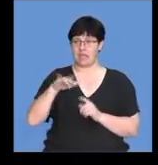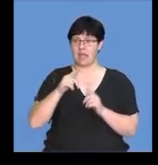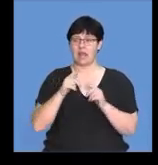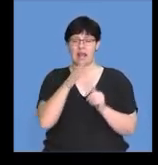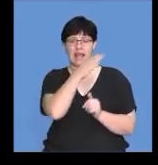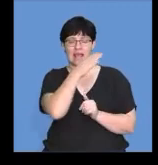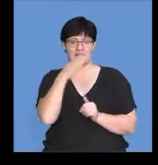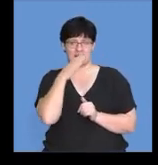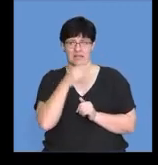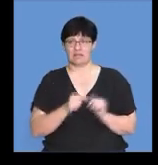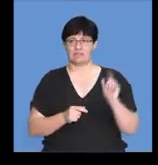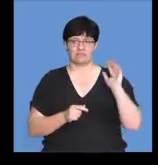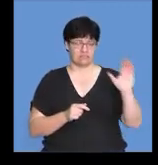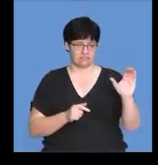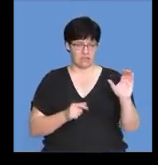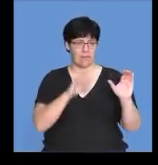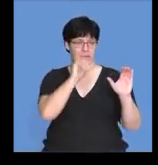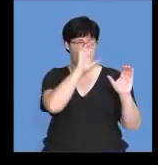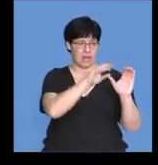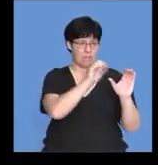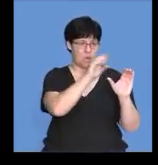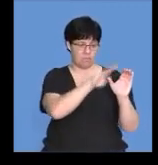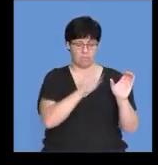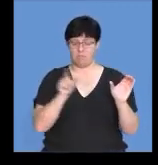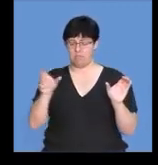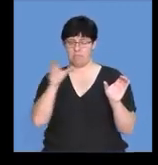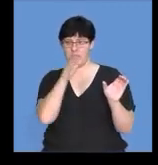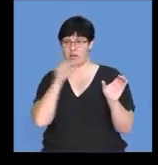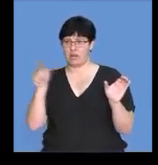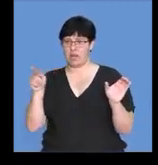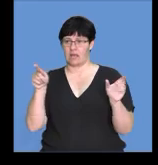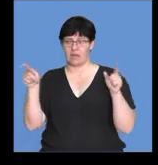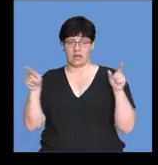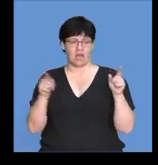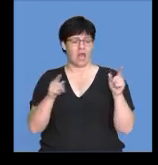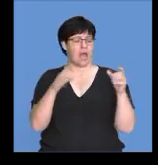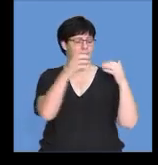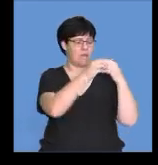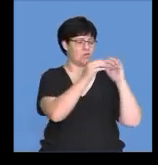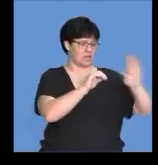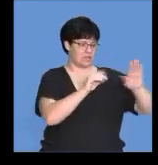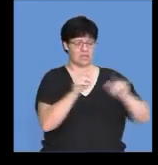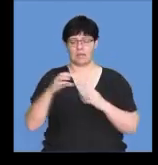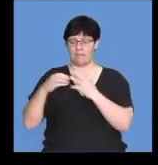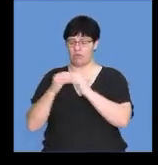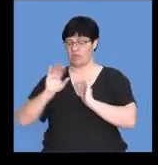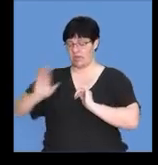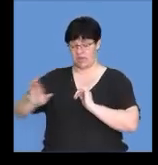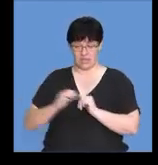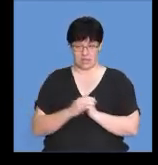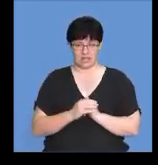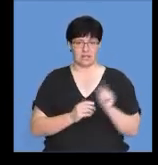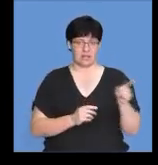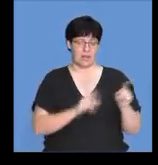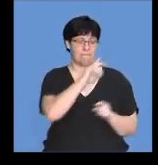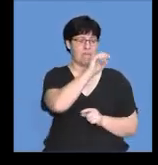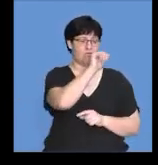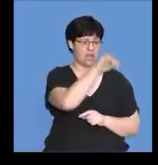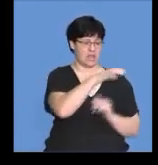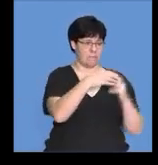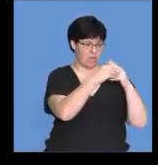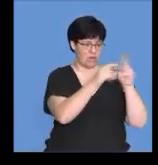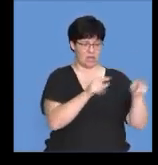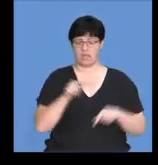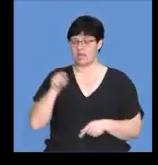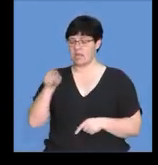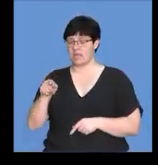here, and you've got Levi that are cousins that have obviously married different individuals. So Billy Bob married Mary, and